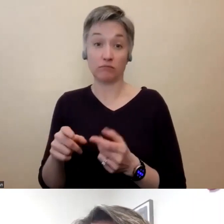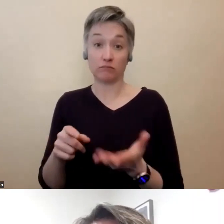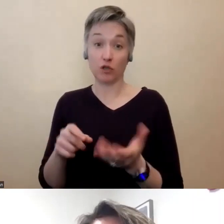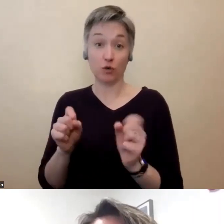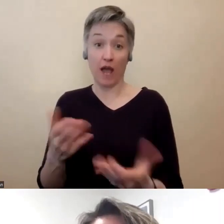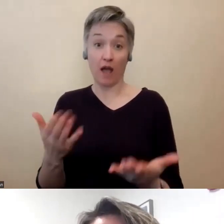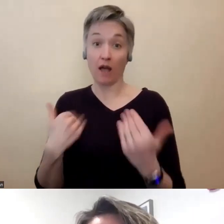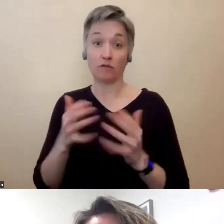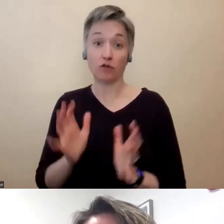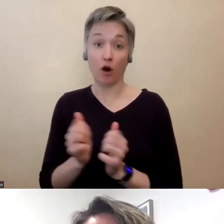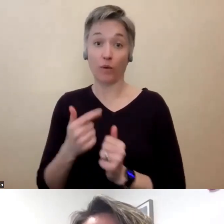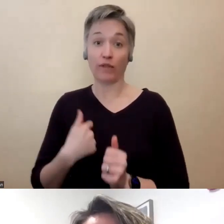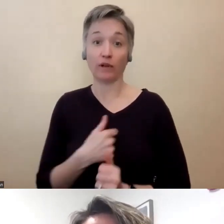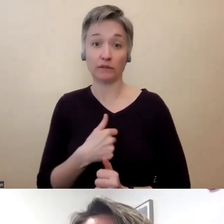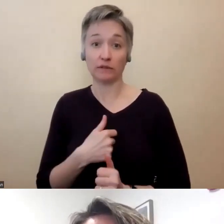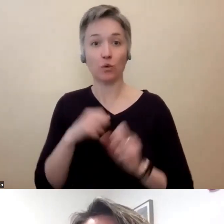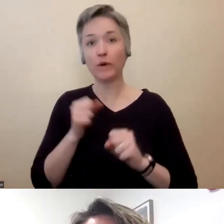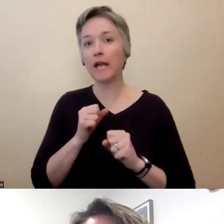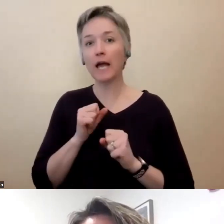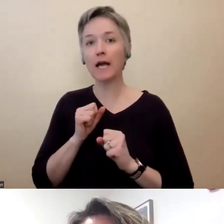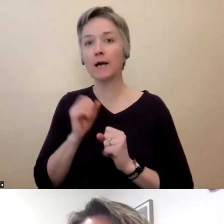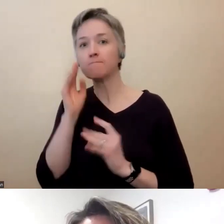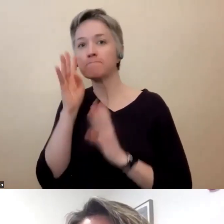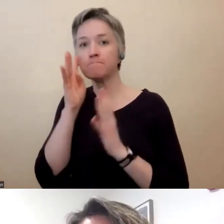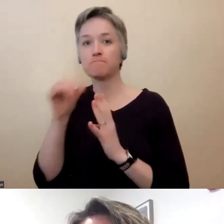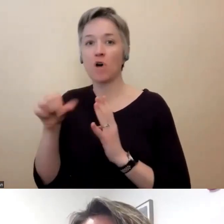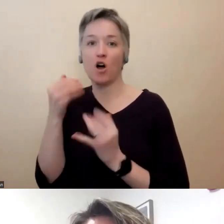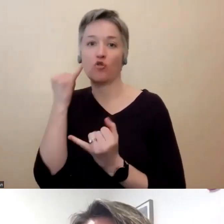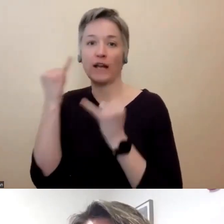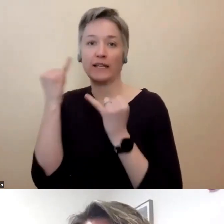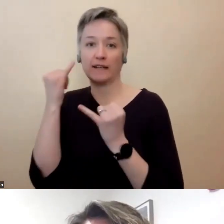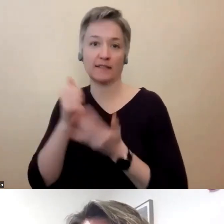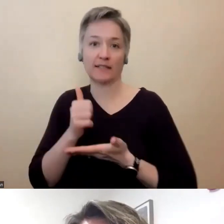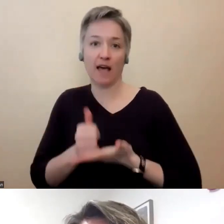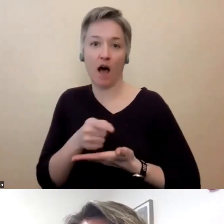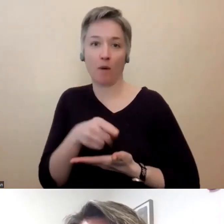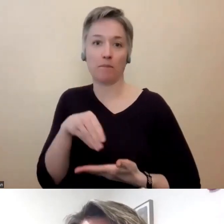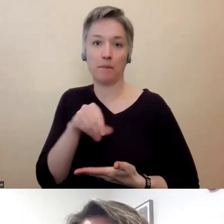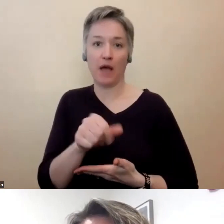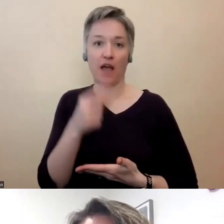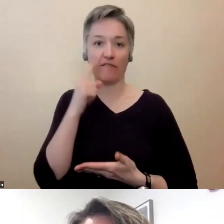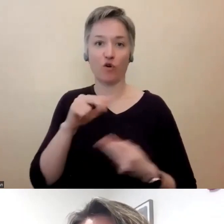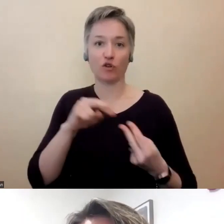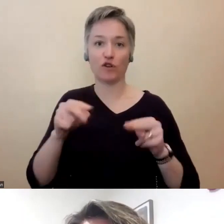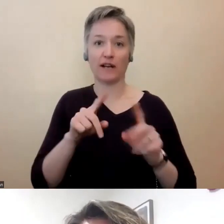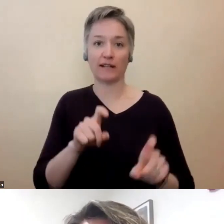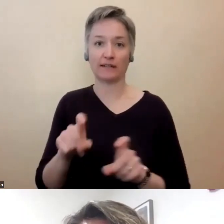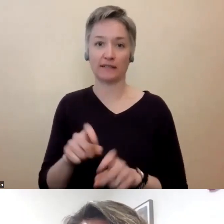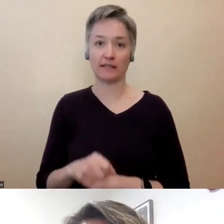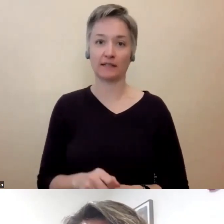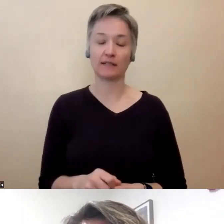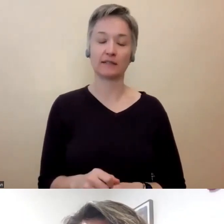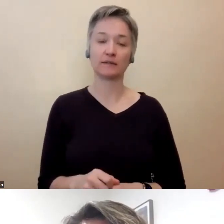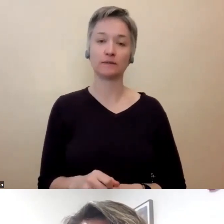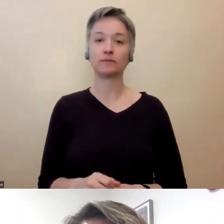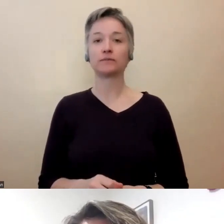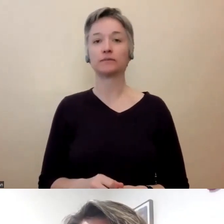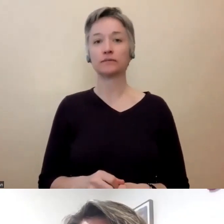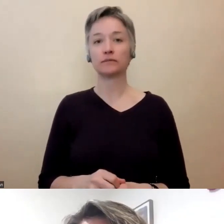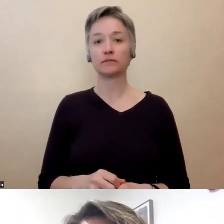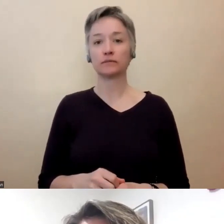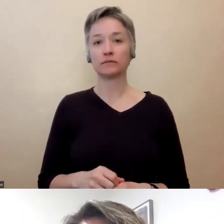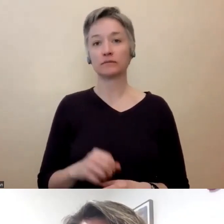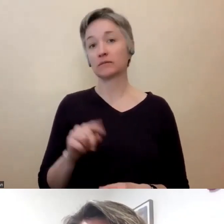kind of strategize other ideas as well to think about genetic testing. But I will know if that was the amount that